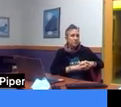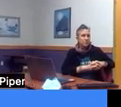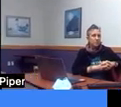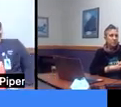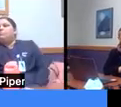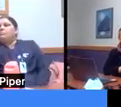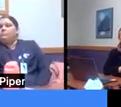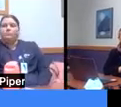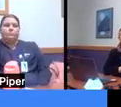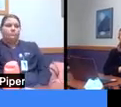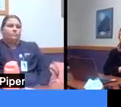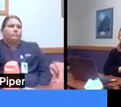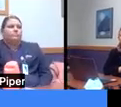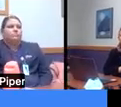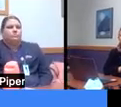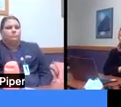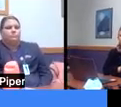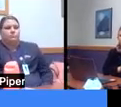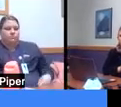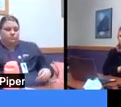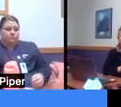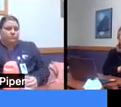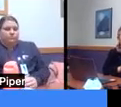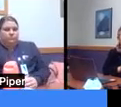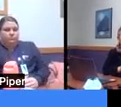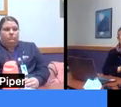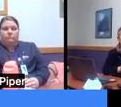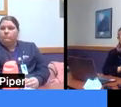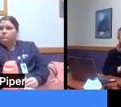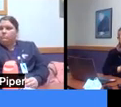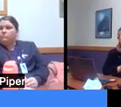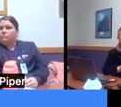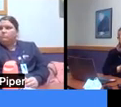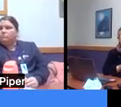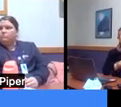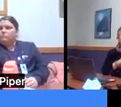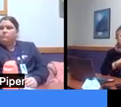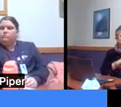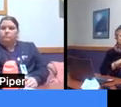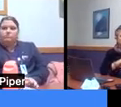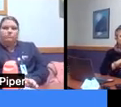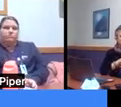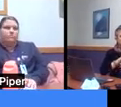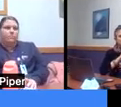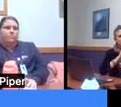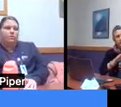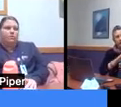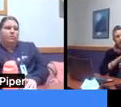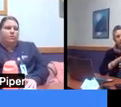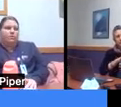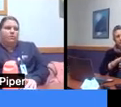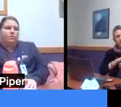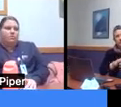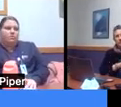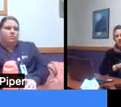who, you know, have done a lot of really important work. And so that when I, as a white person, am calling